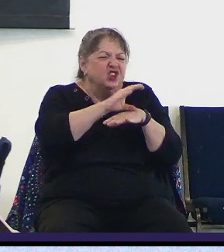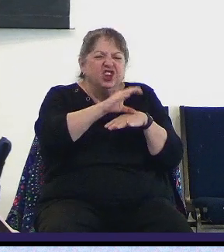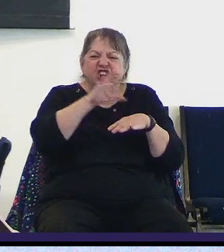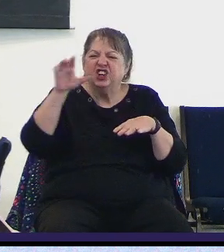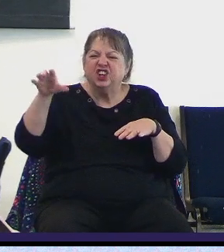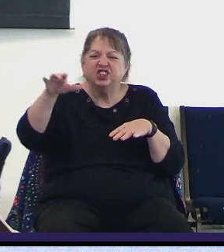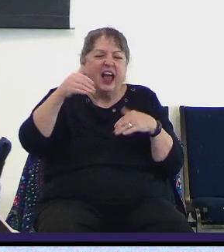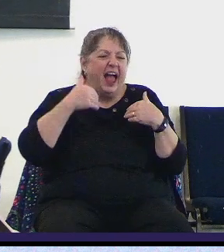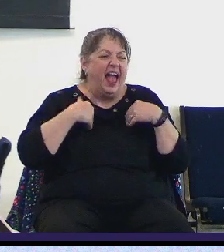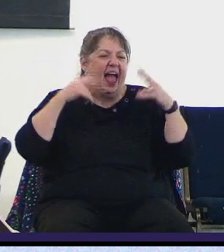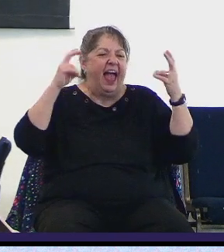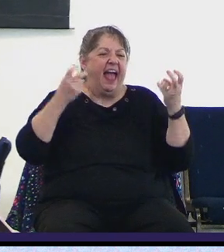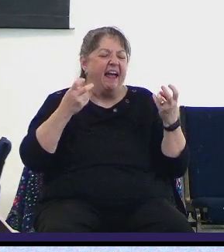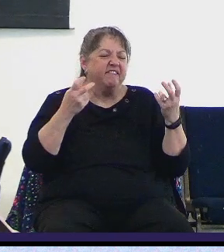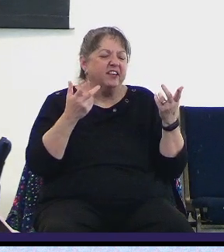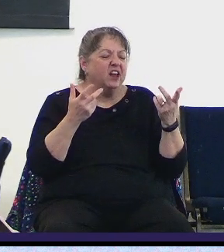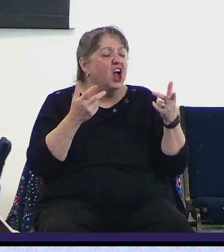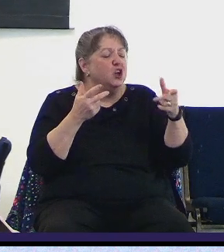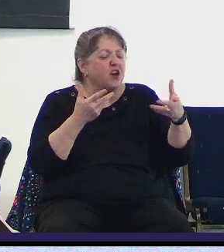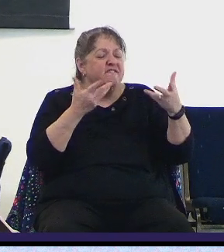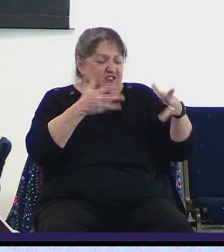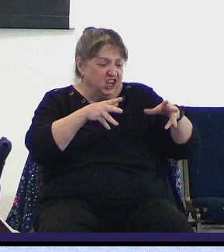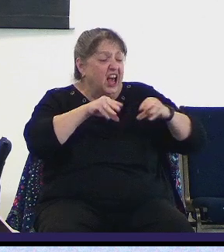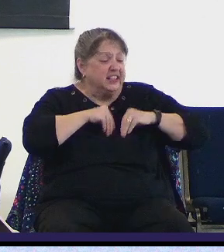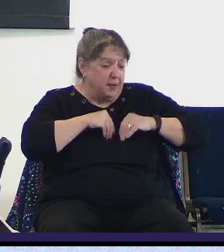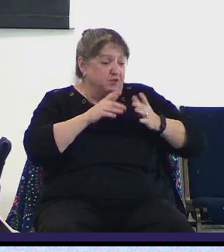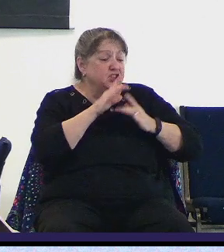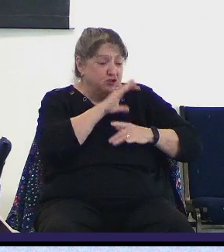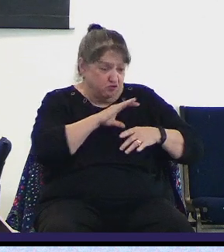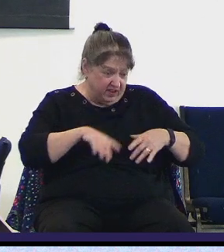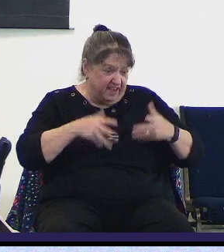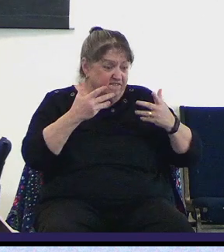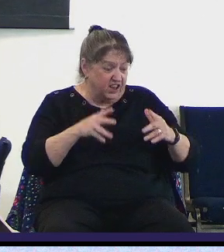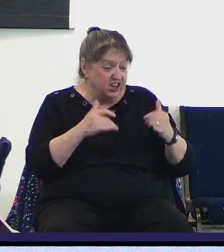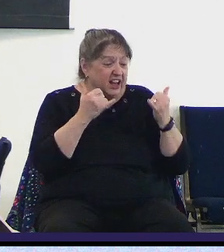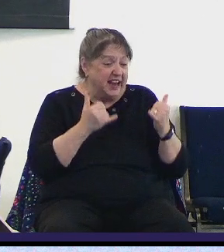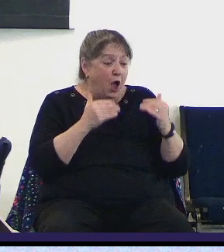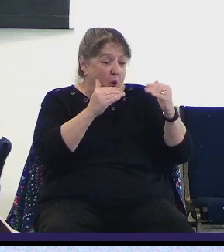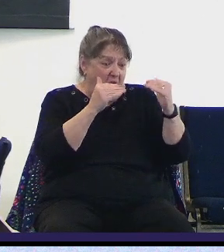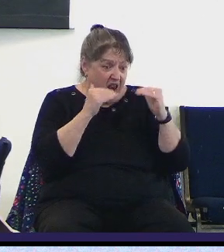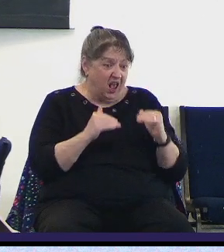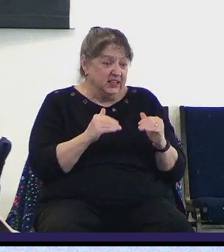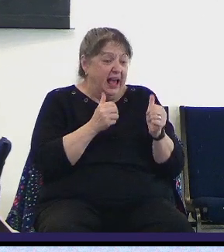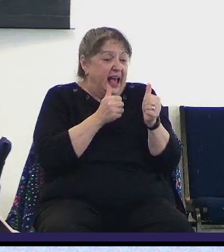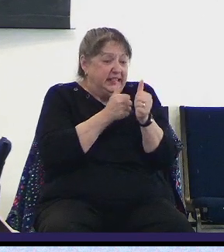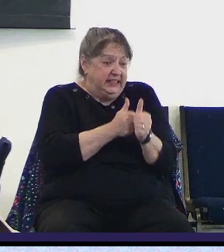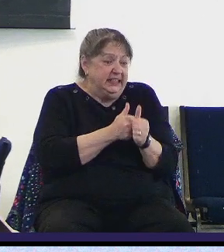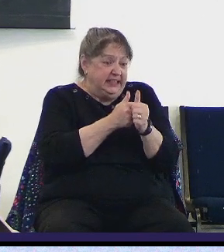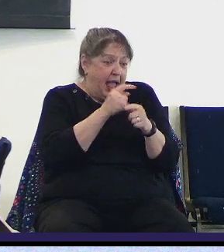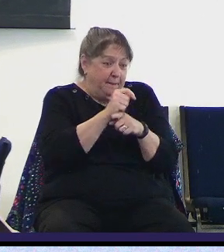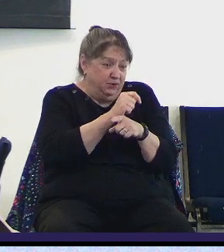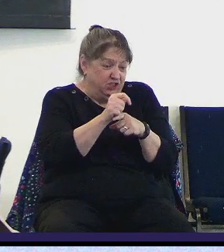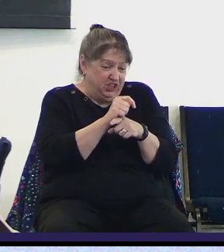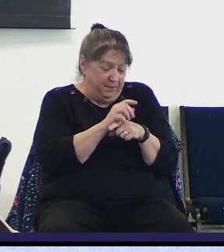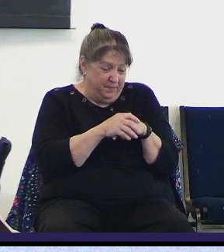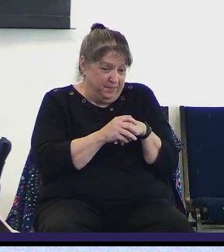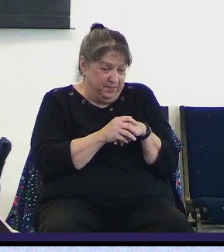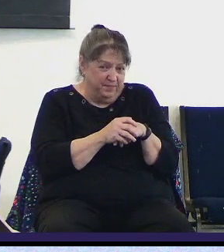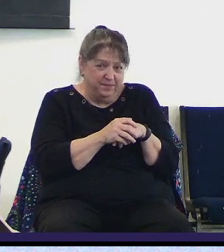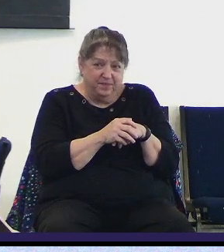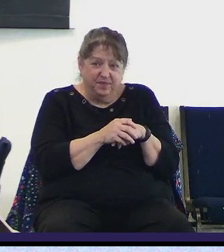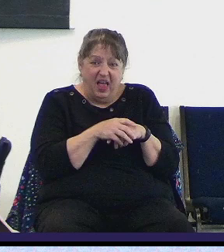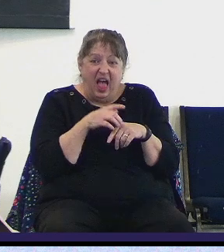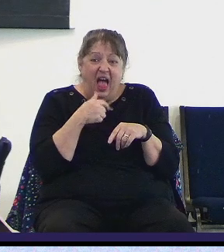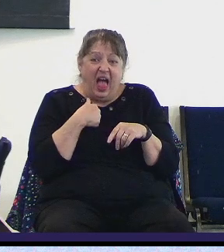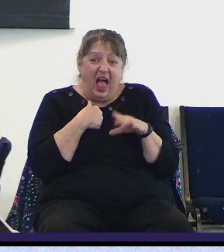offer is made, listen, you came to Christ, you received Jesus. Now I want to help you learn how to be a follower of Jesus. I trust every hand in here would